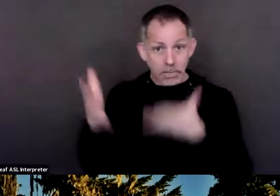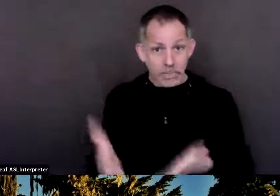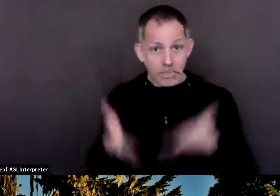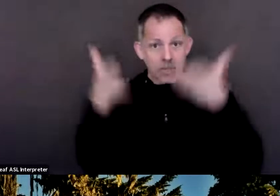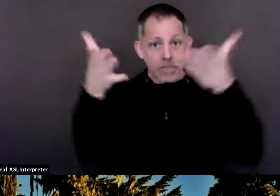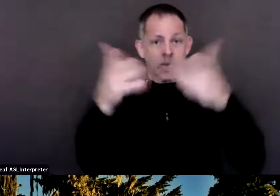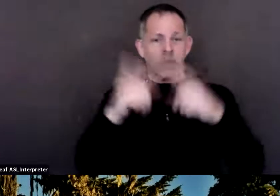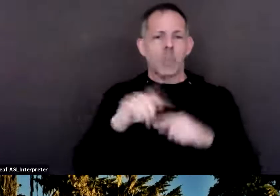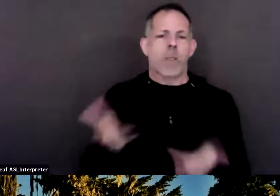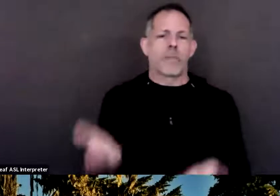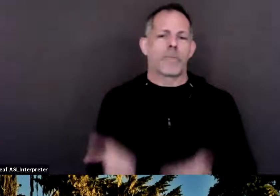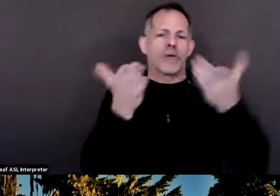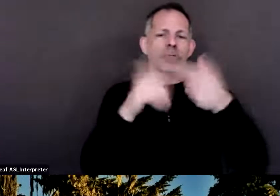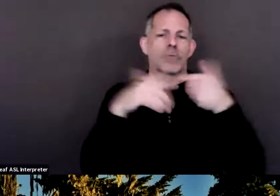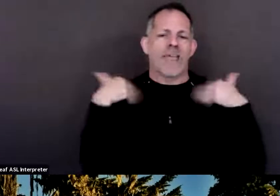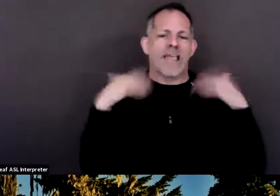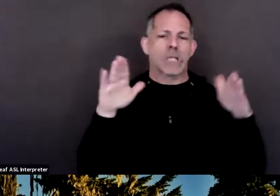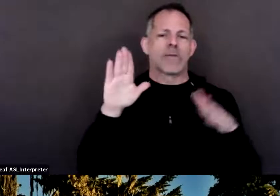quickly.